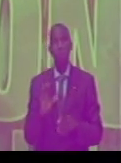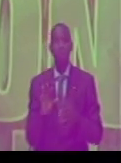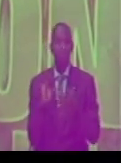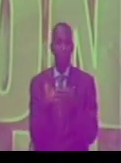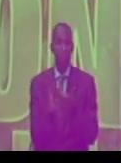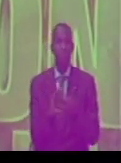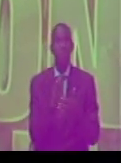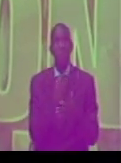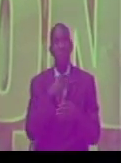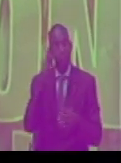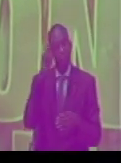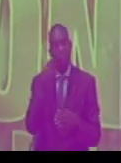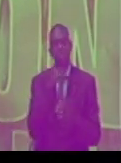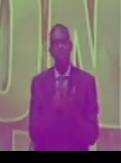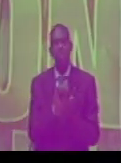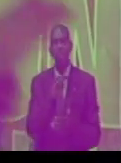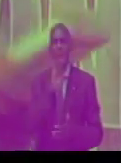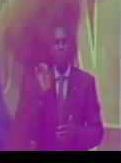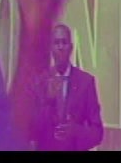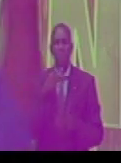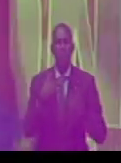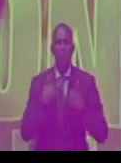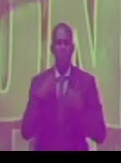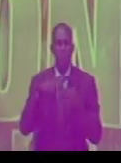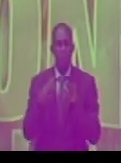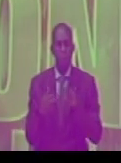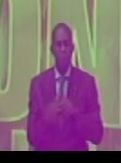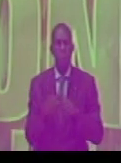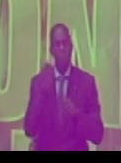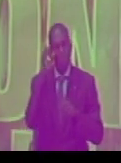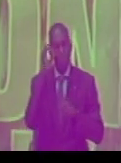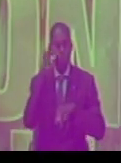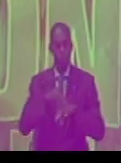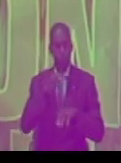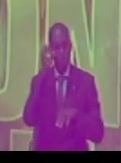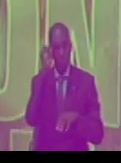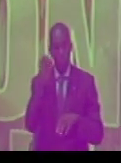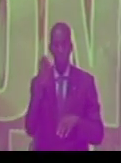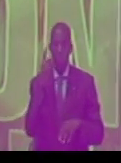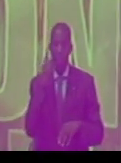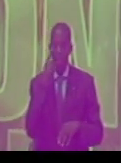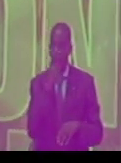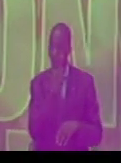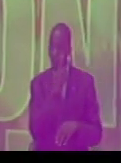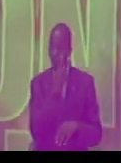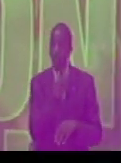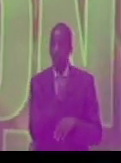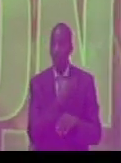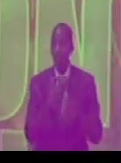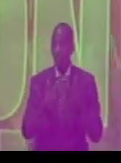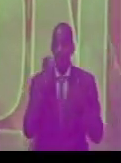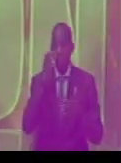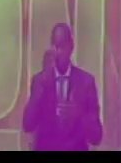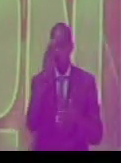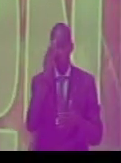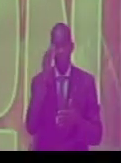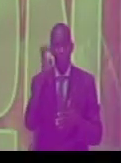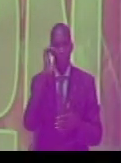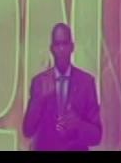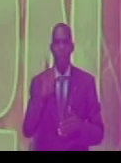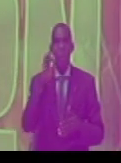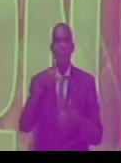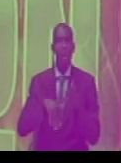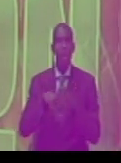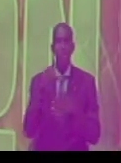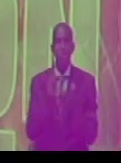said oh god you will connect me as you say wherever you are problem you will connect tonight i lay my hand on my on my